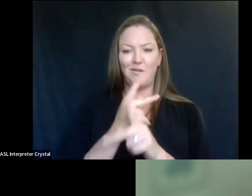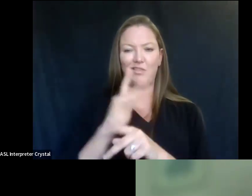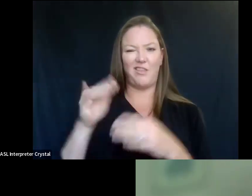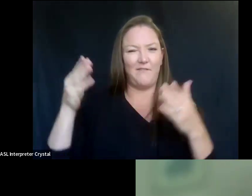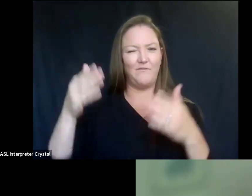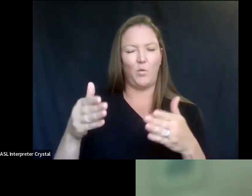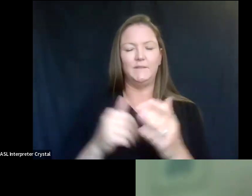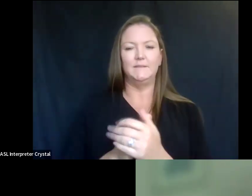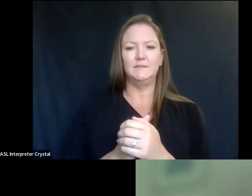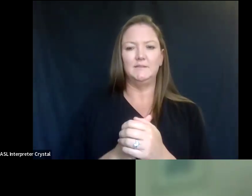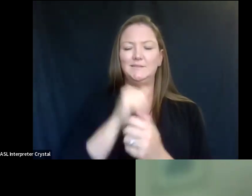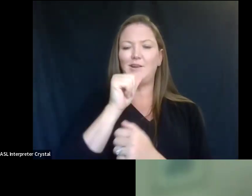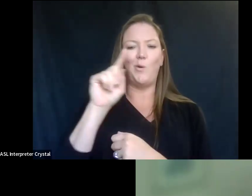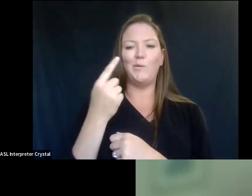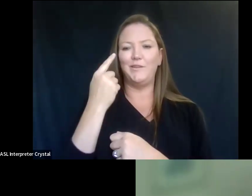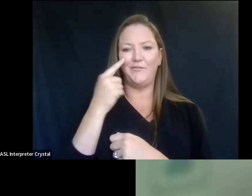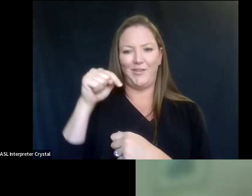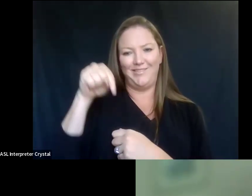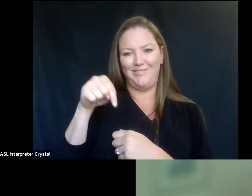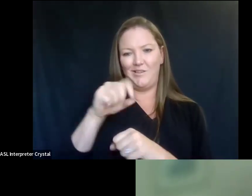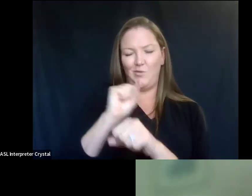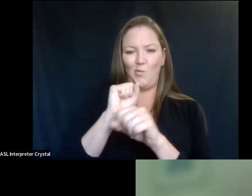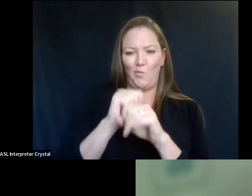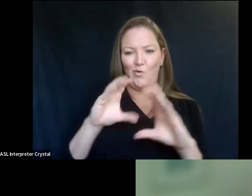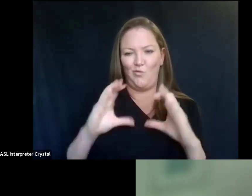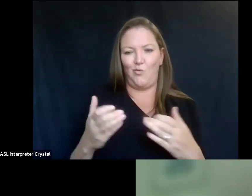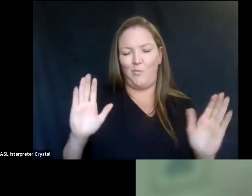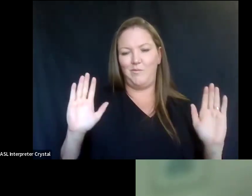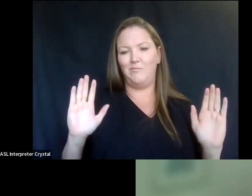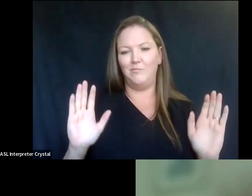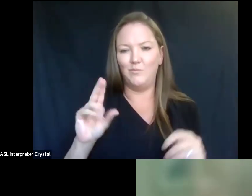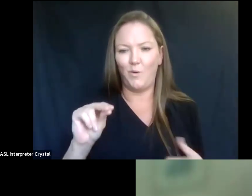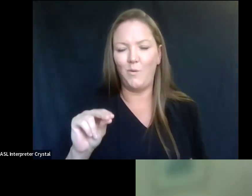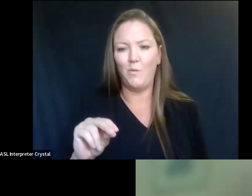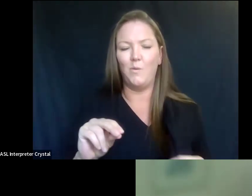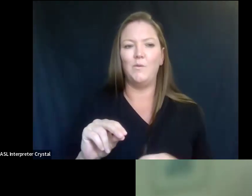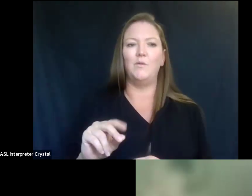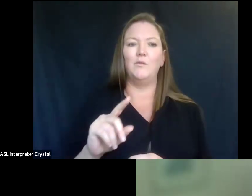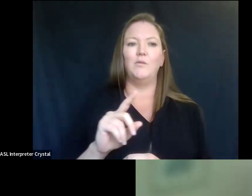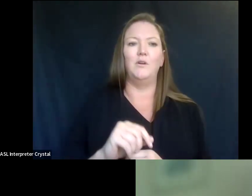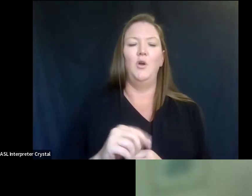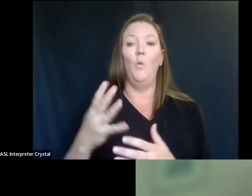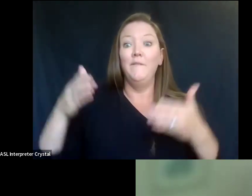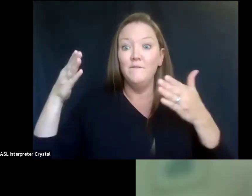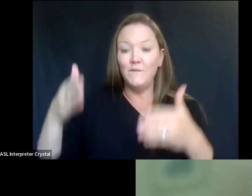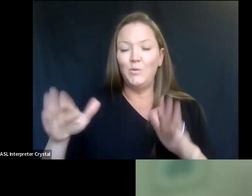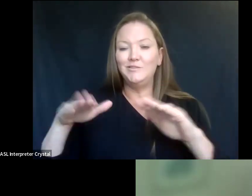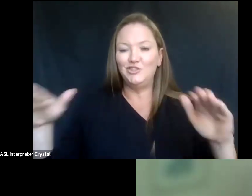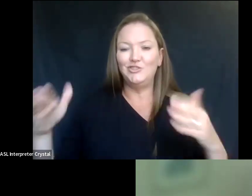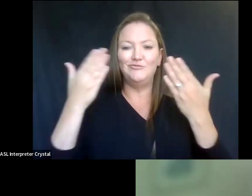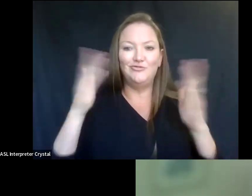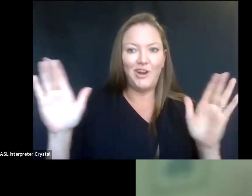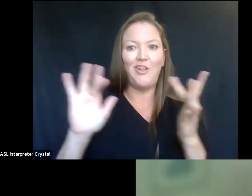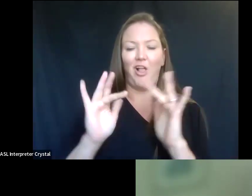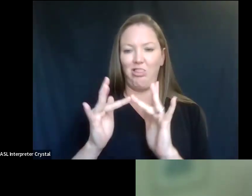just kind of like for this particular working group or line of effort. Let's focus all about like kids online.